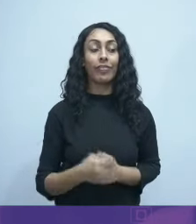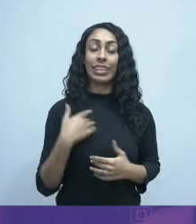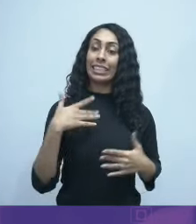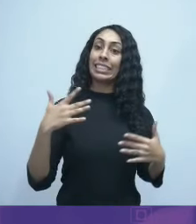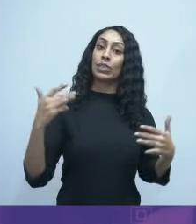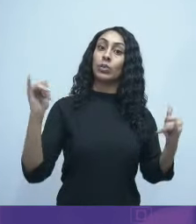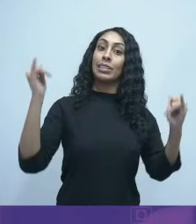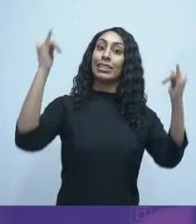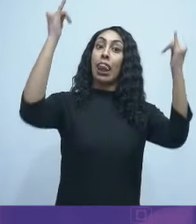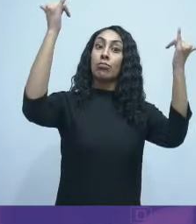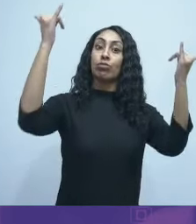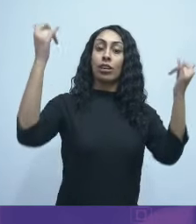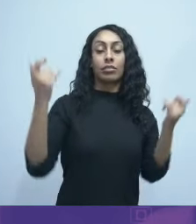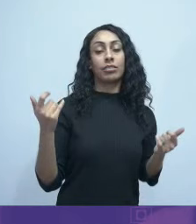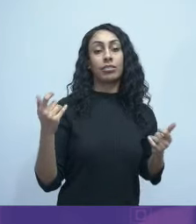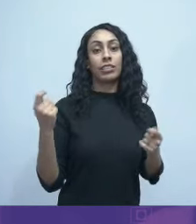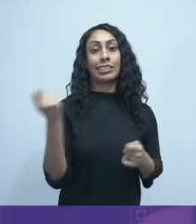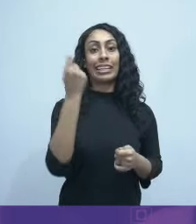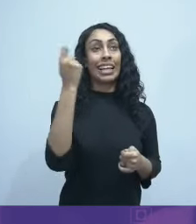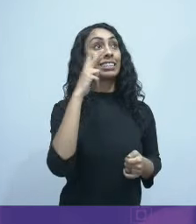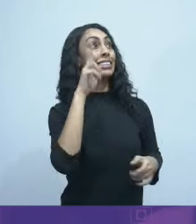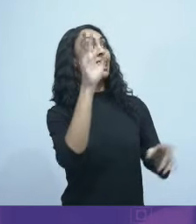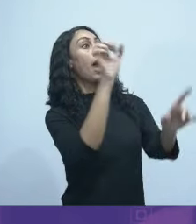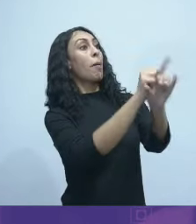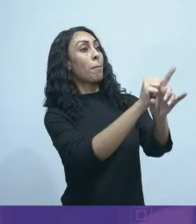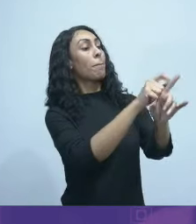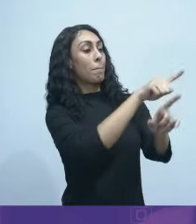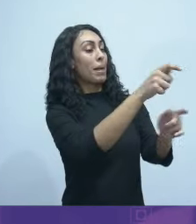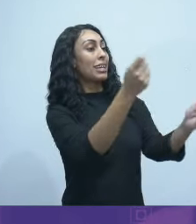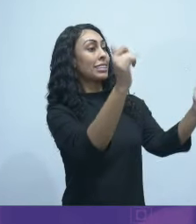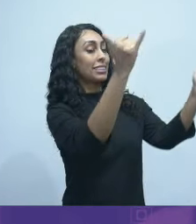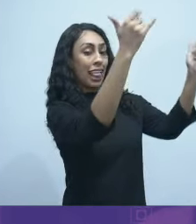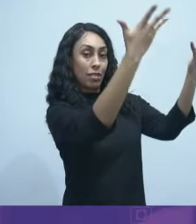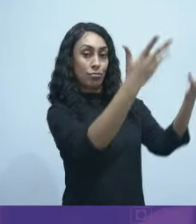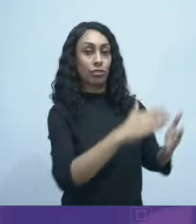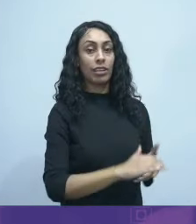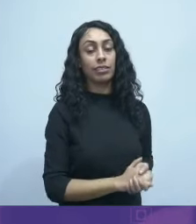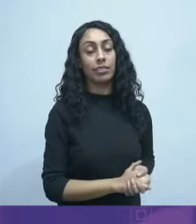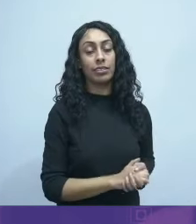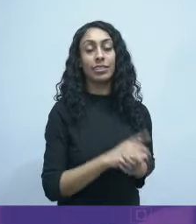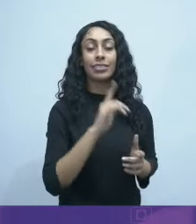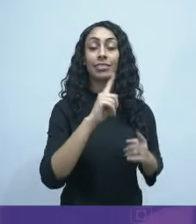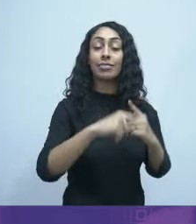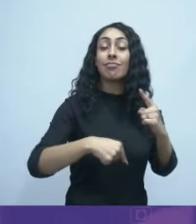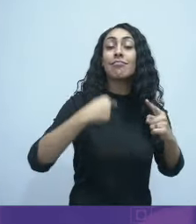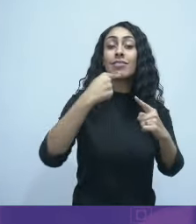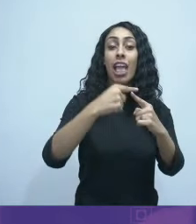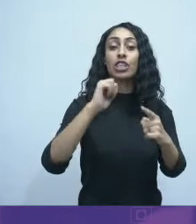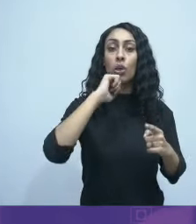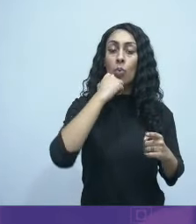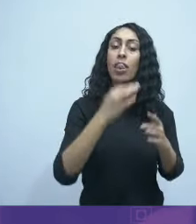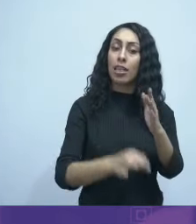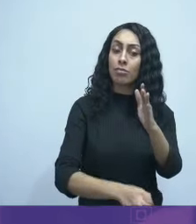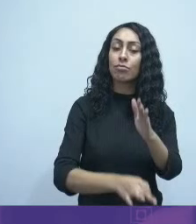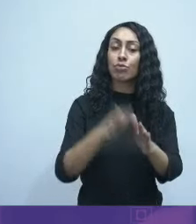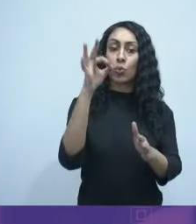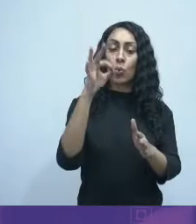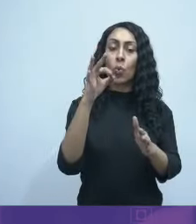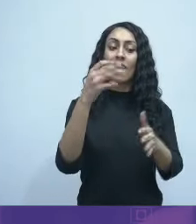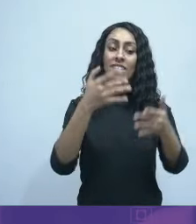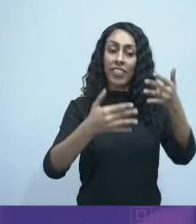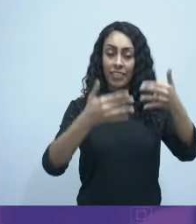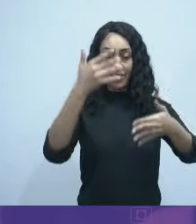celebrate success when it occurs. And I think next year we'll see an improvement probably in the